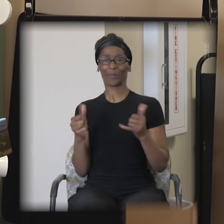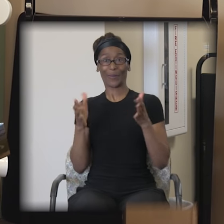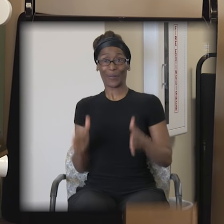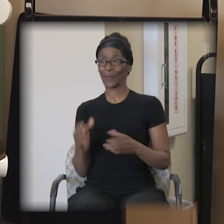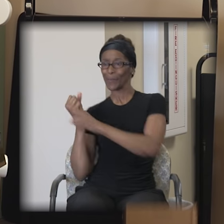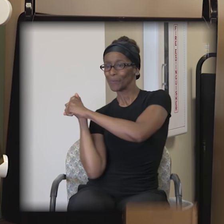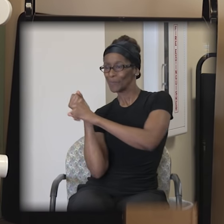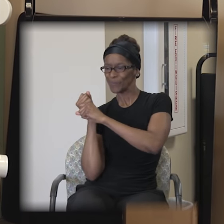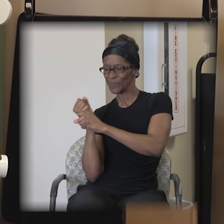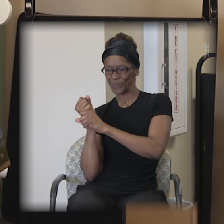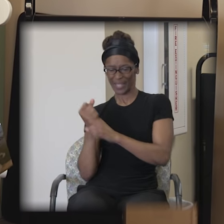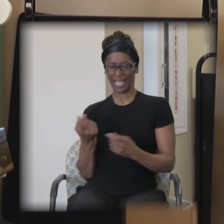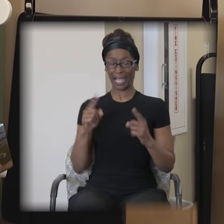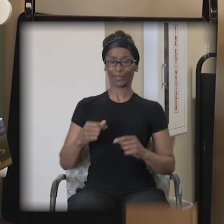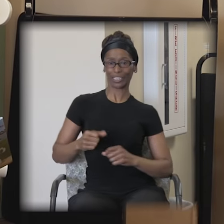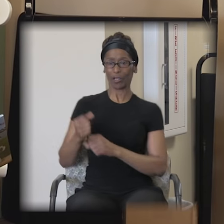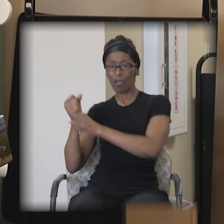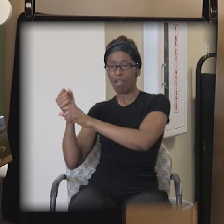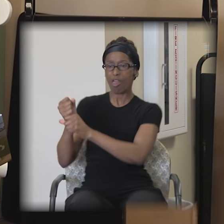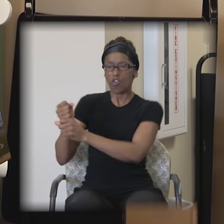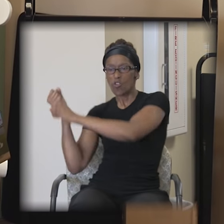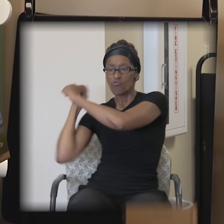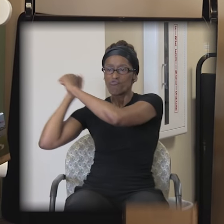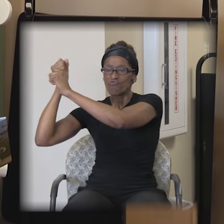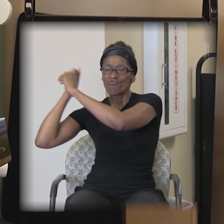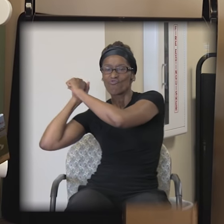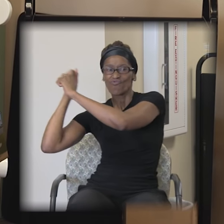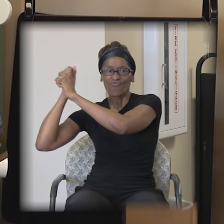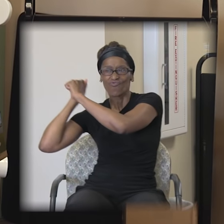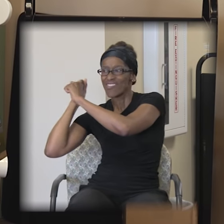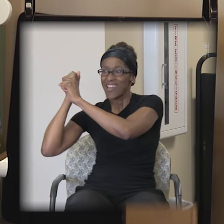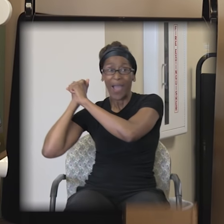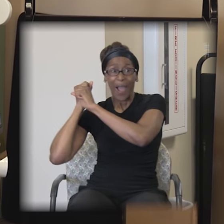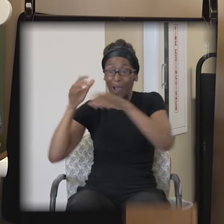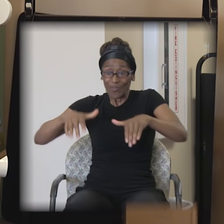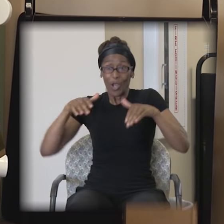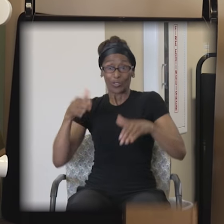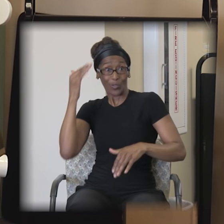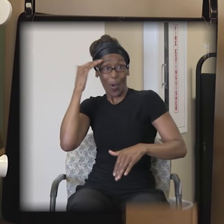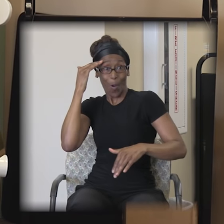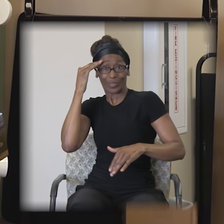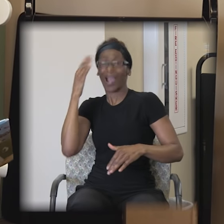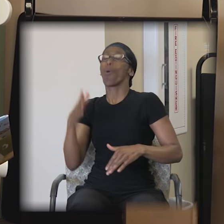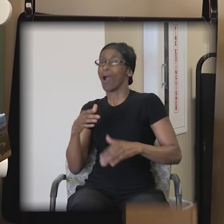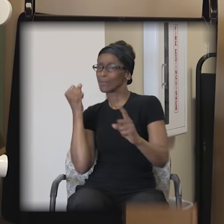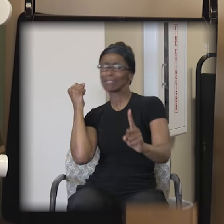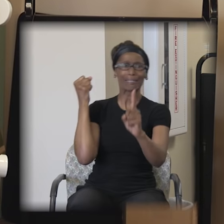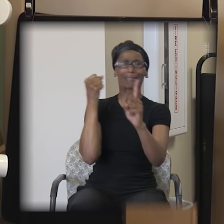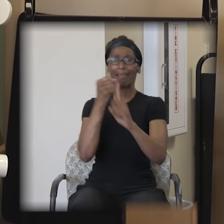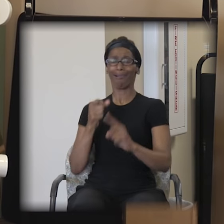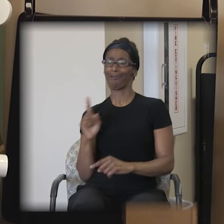When William stepped up to the plate, shaking his bat over his shoulder, fans knew he'd hit or walk his way to first, then